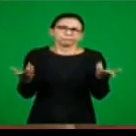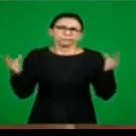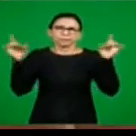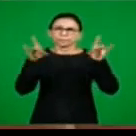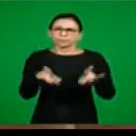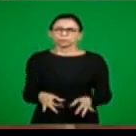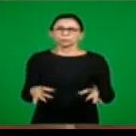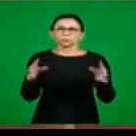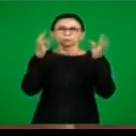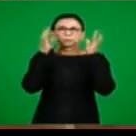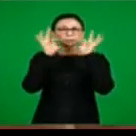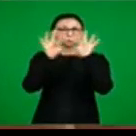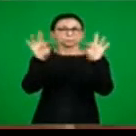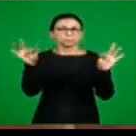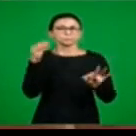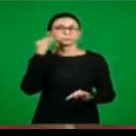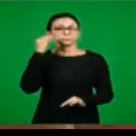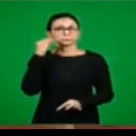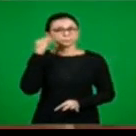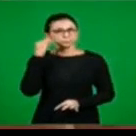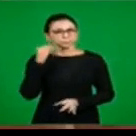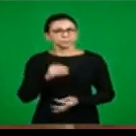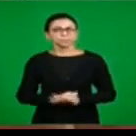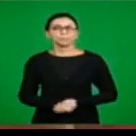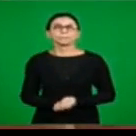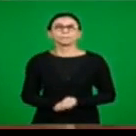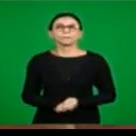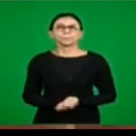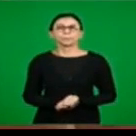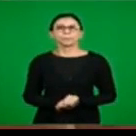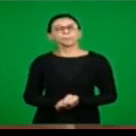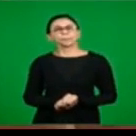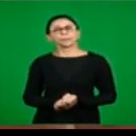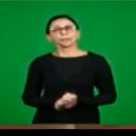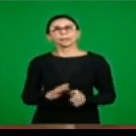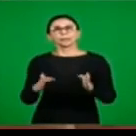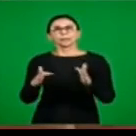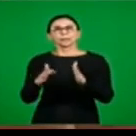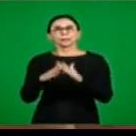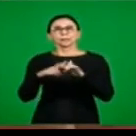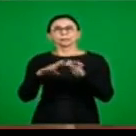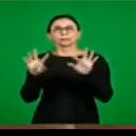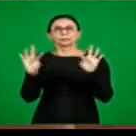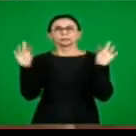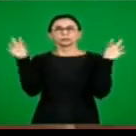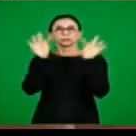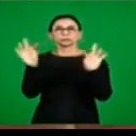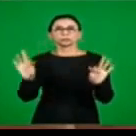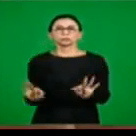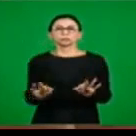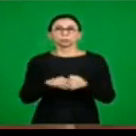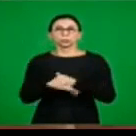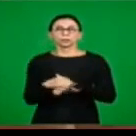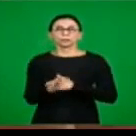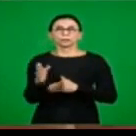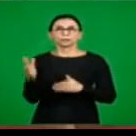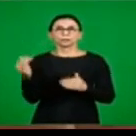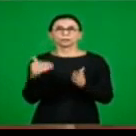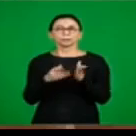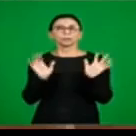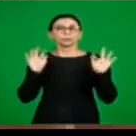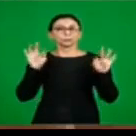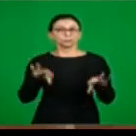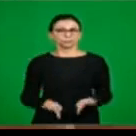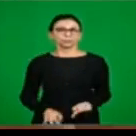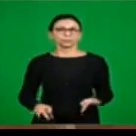have let go of, the testimony and experience. So in Thyatira, you need to keep it all the way to the end. And more, in